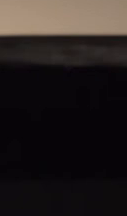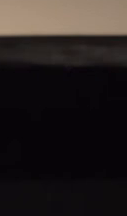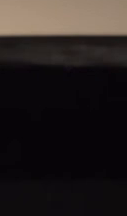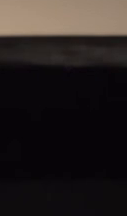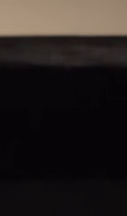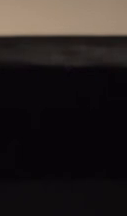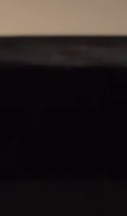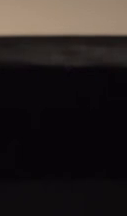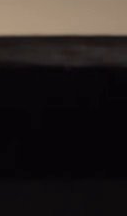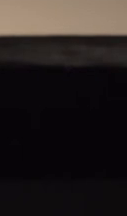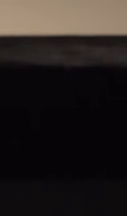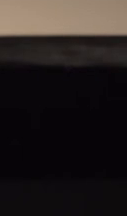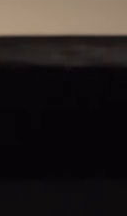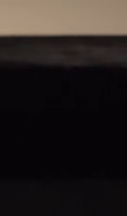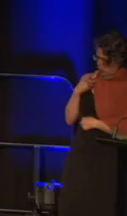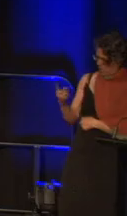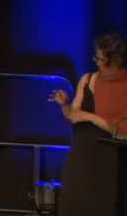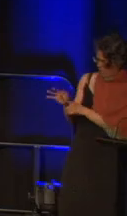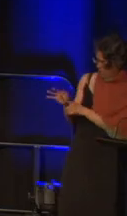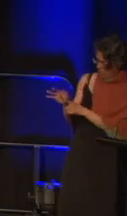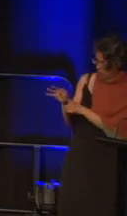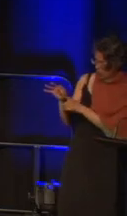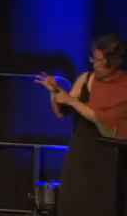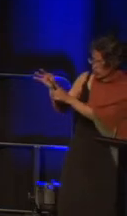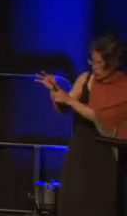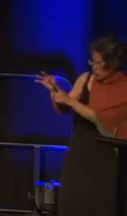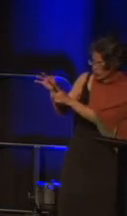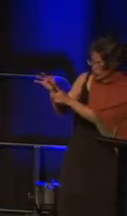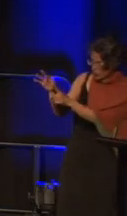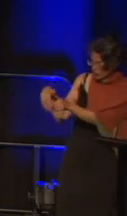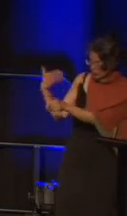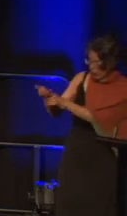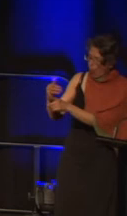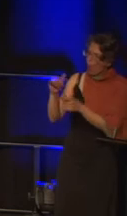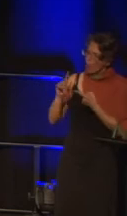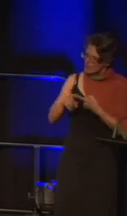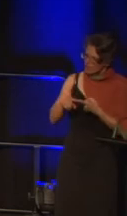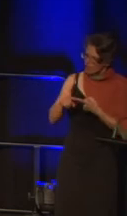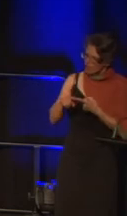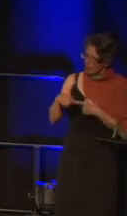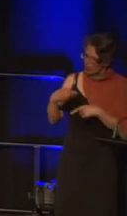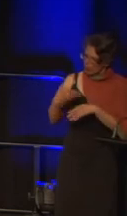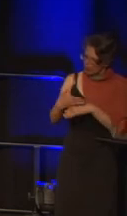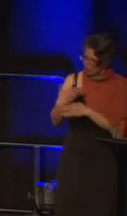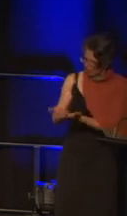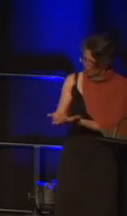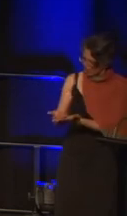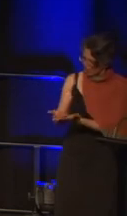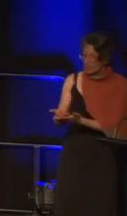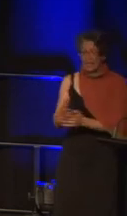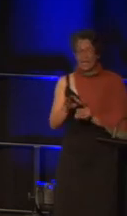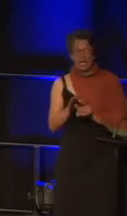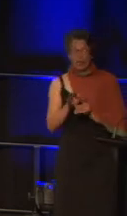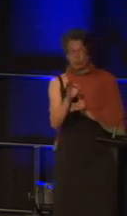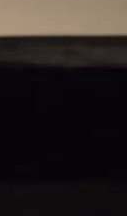then. Are you saying that it has improved? Or is it still a work in progress? It has improved, and I'll tell you the one reason